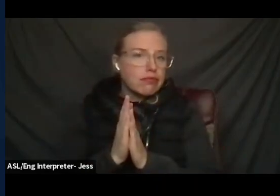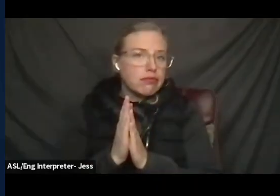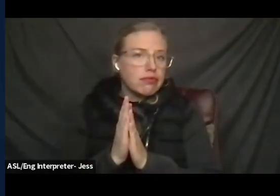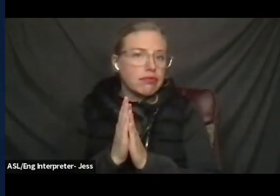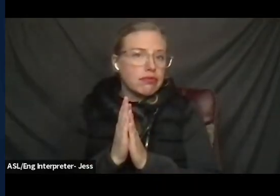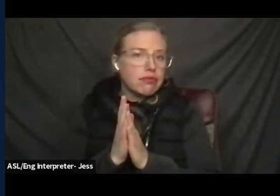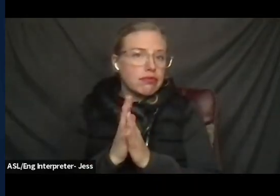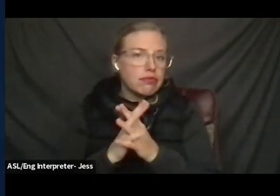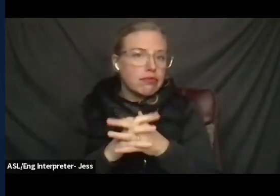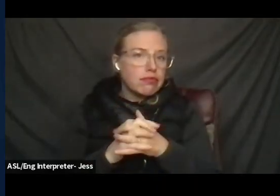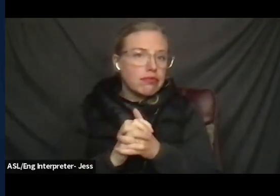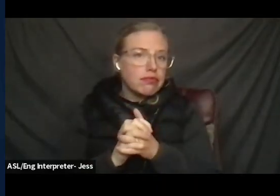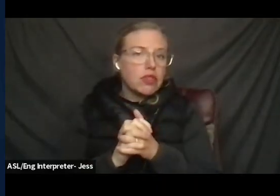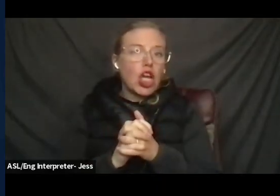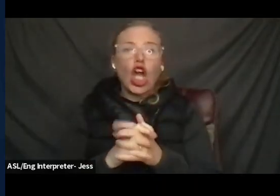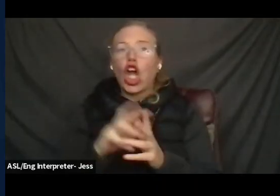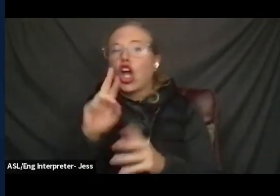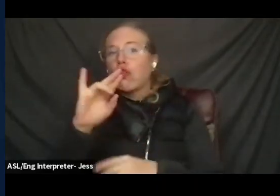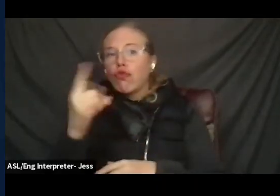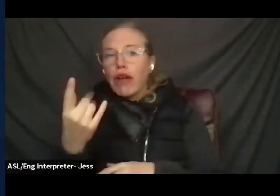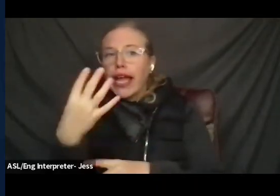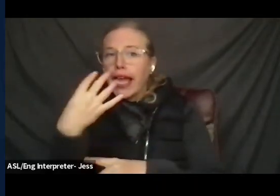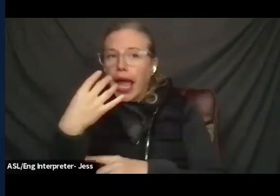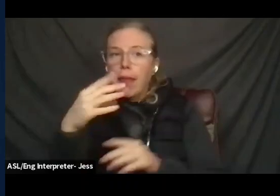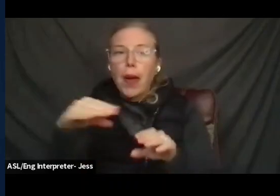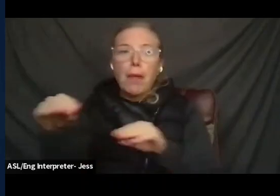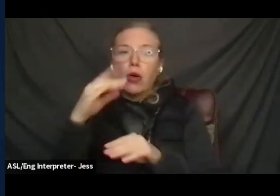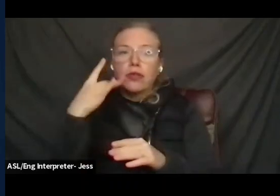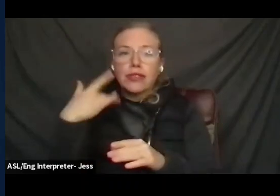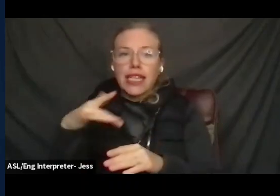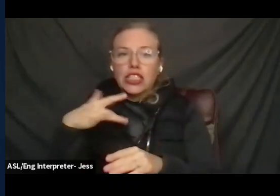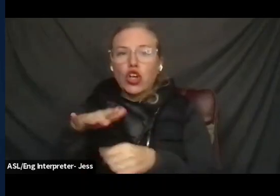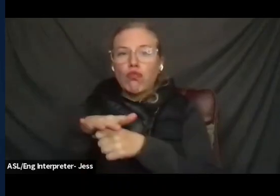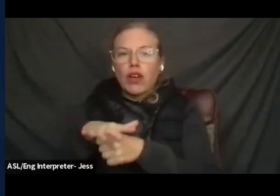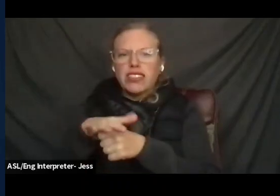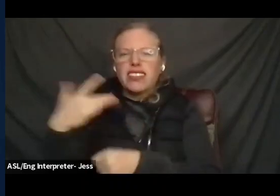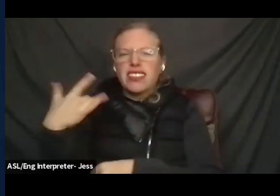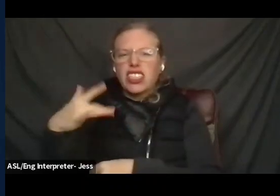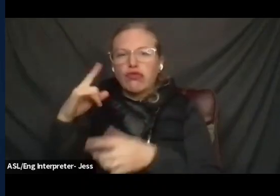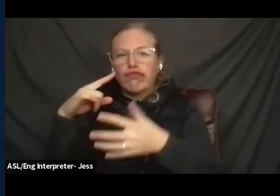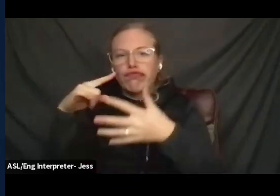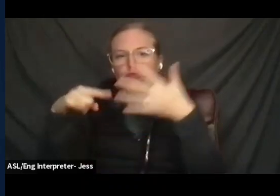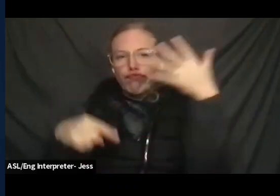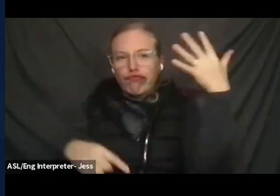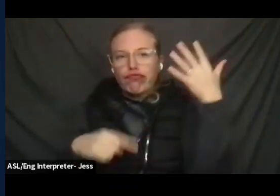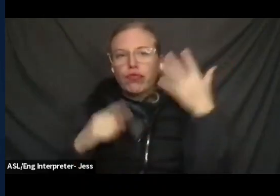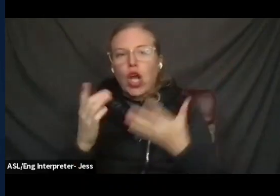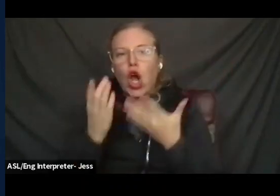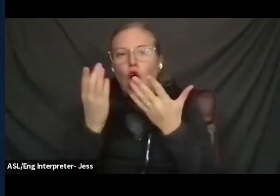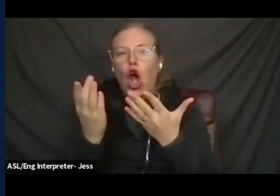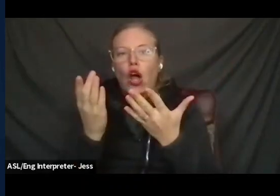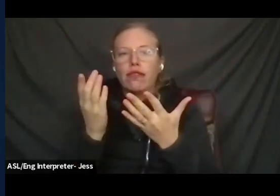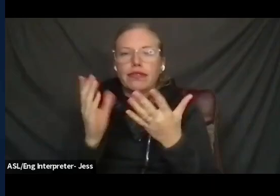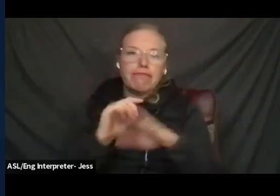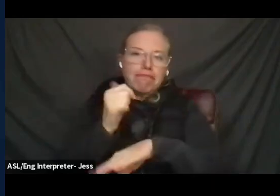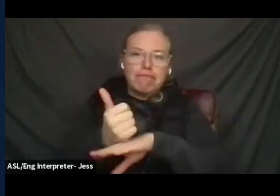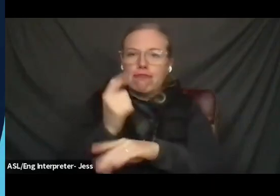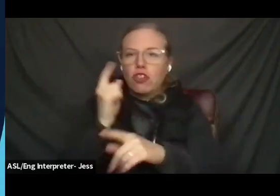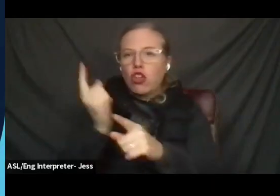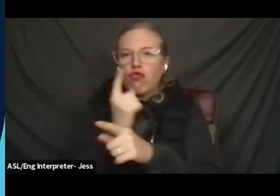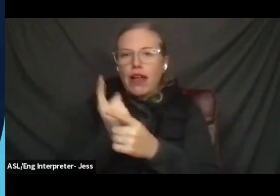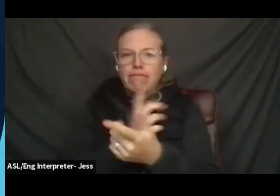and ring cameras, motion sensors, pressure sensors, a lot of different options that we can help somebody get set up for the right